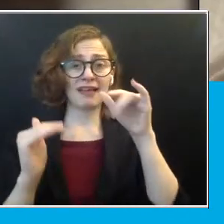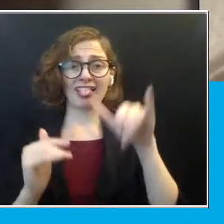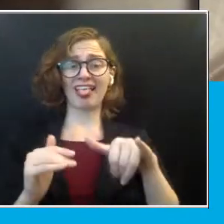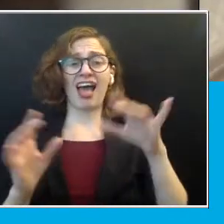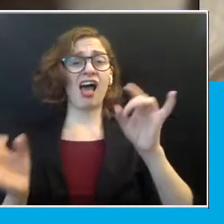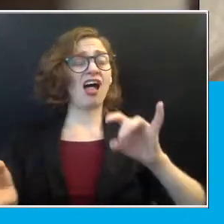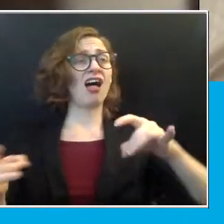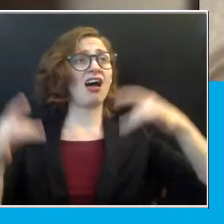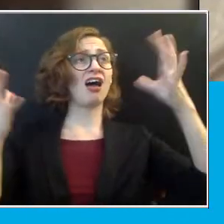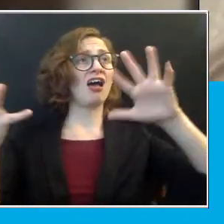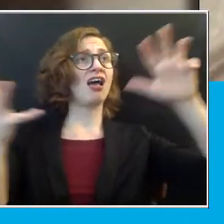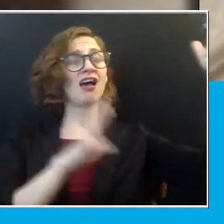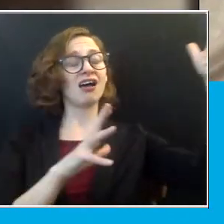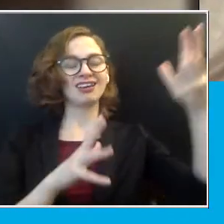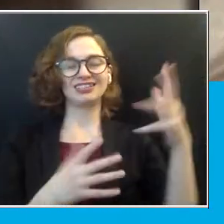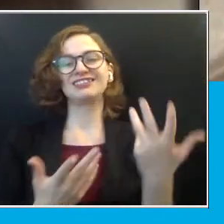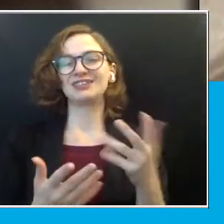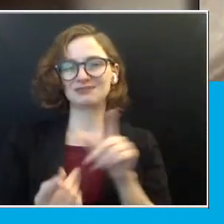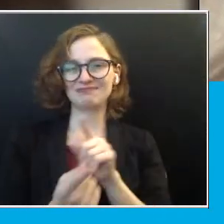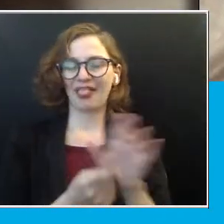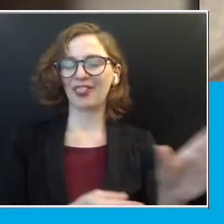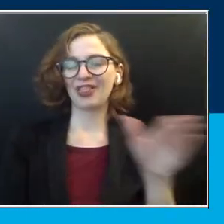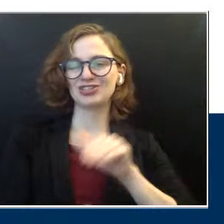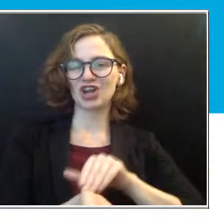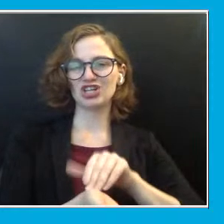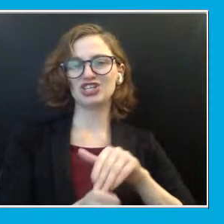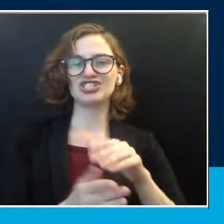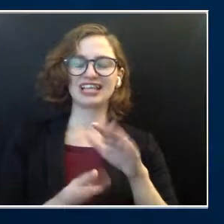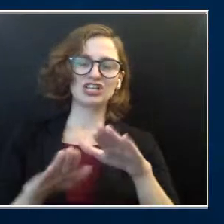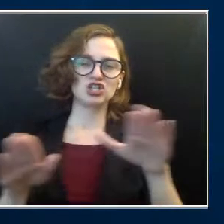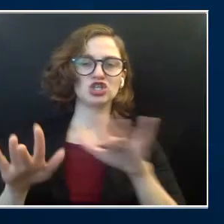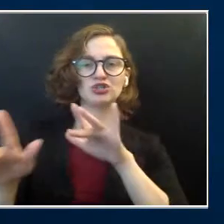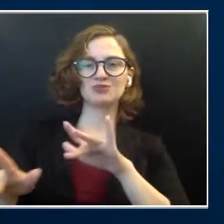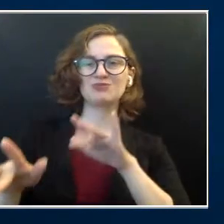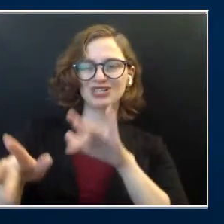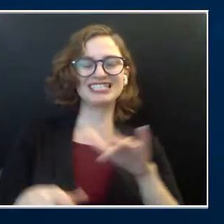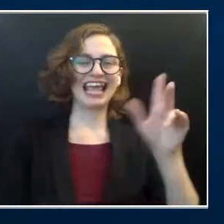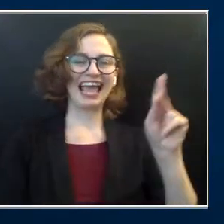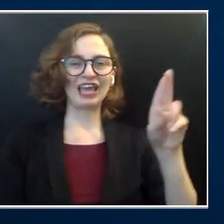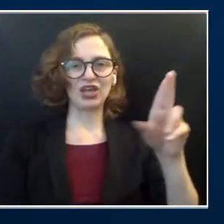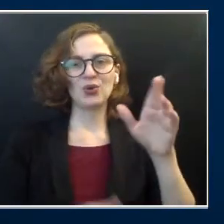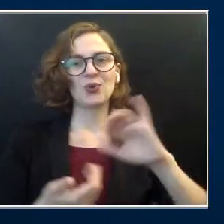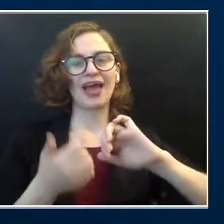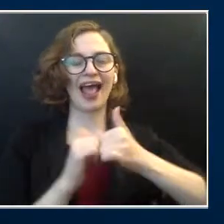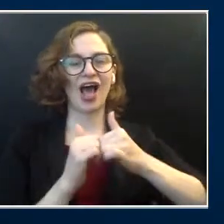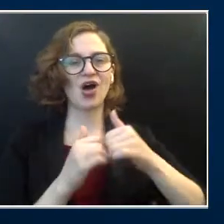of Kansas Health System work together to save their little boy's life. Friday at 8.